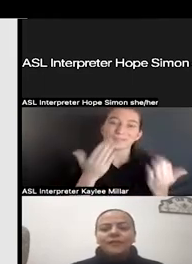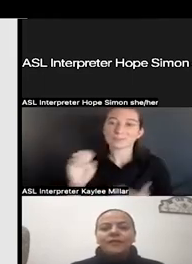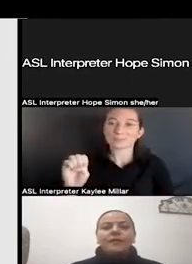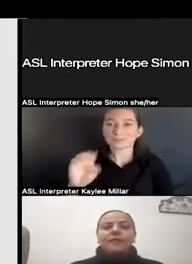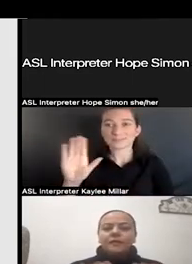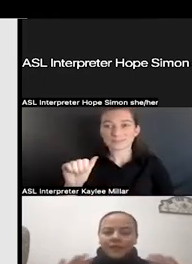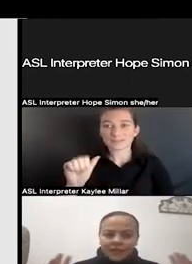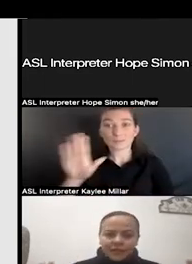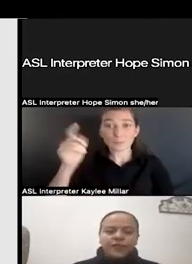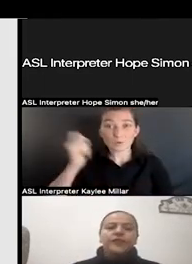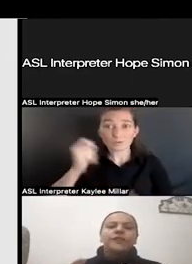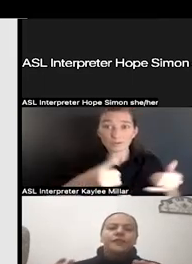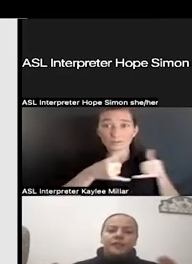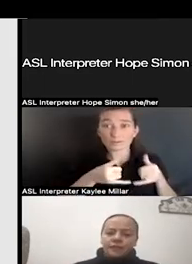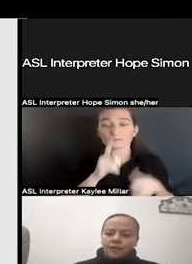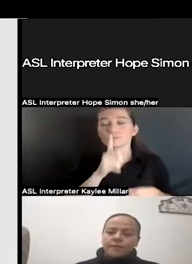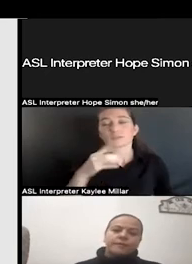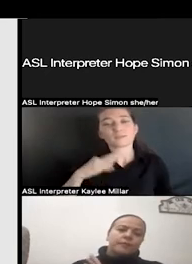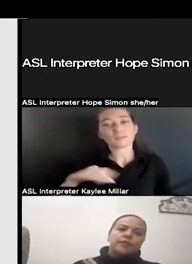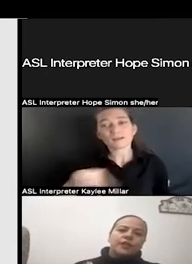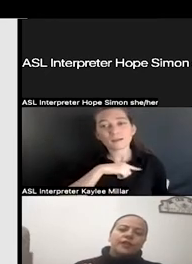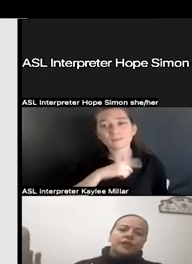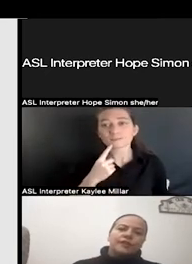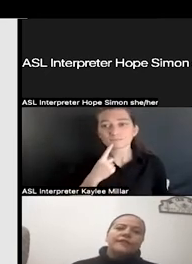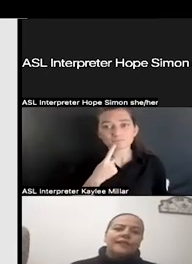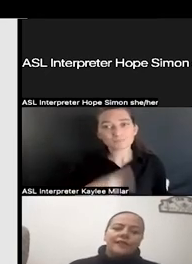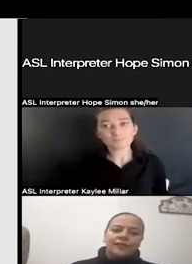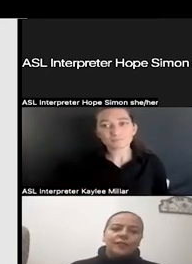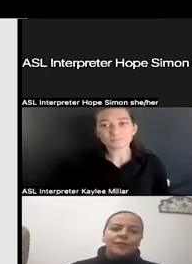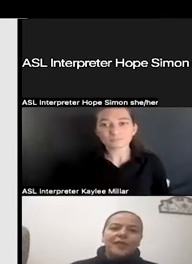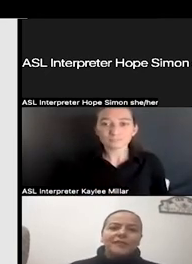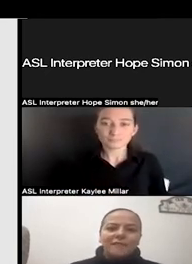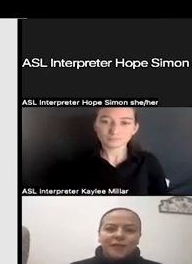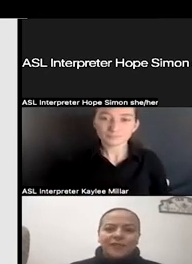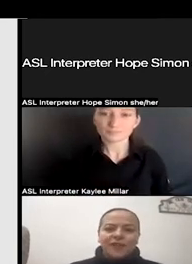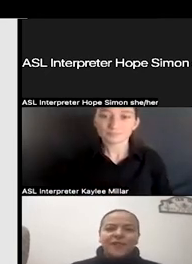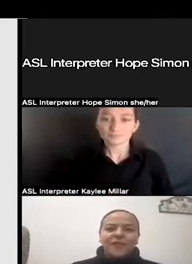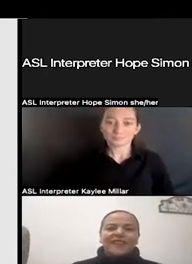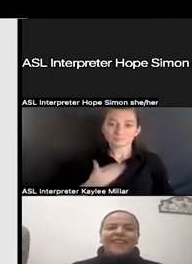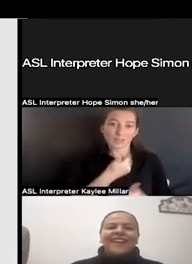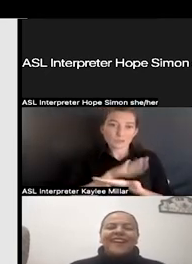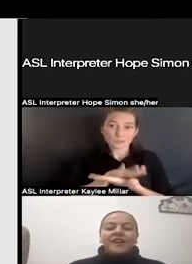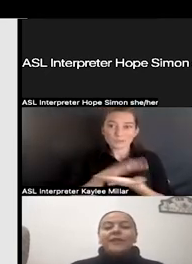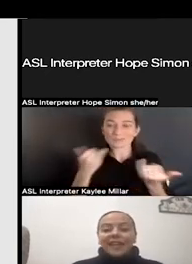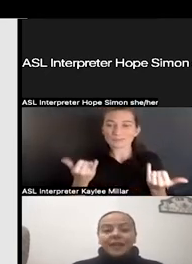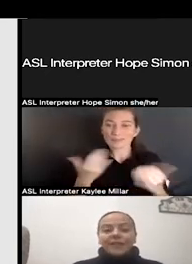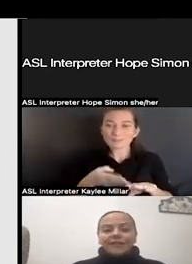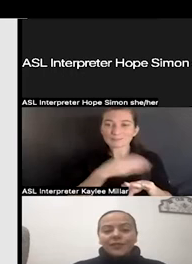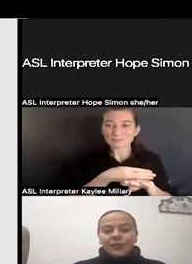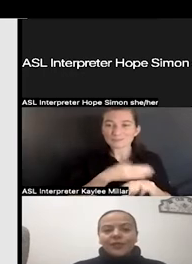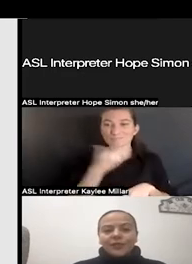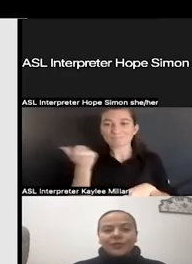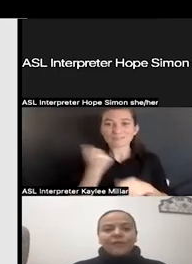us further push our school to be a safe place for everyone. Colmena Academy is